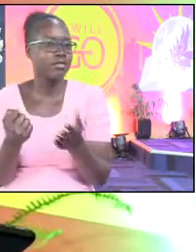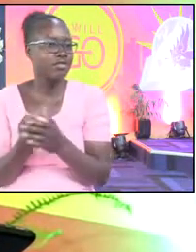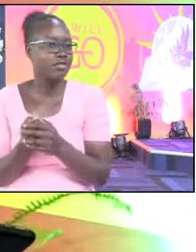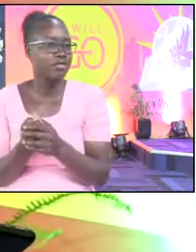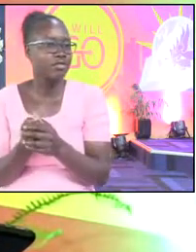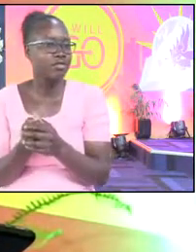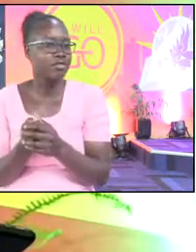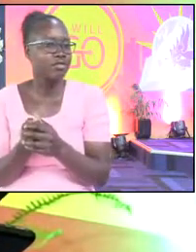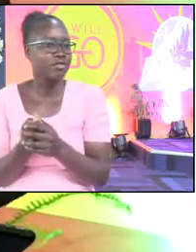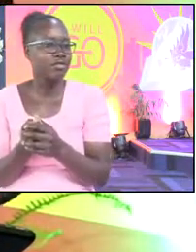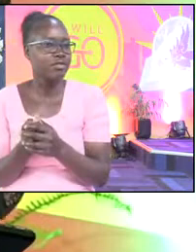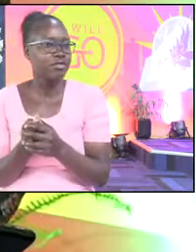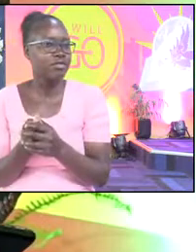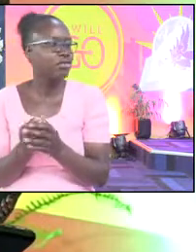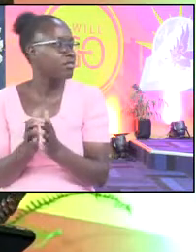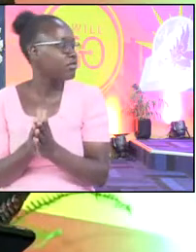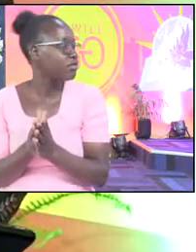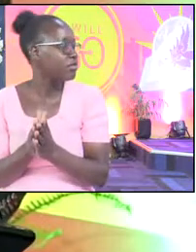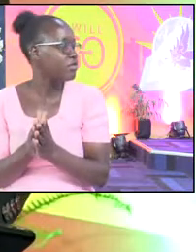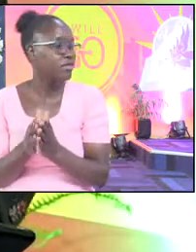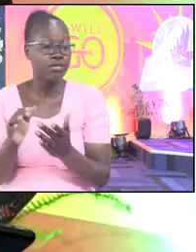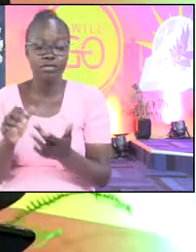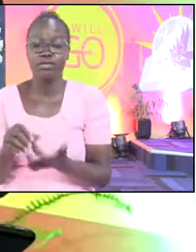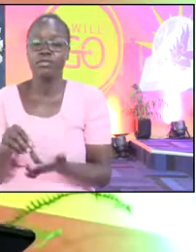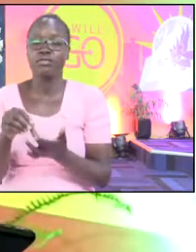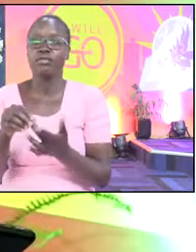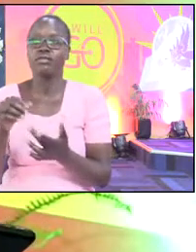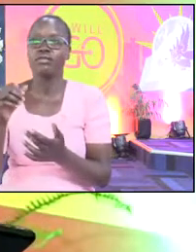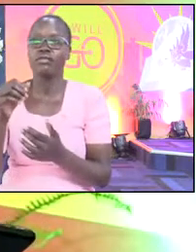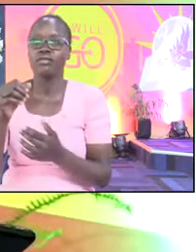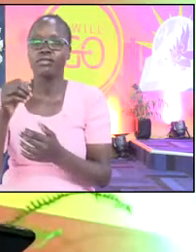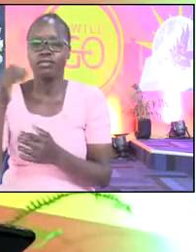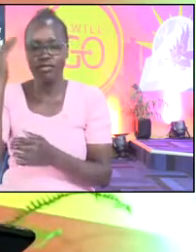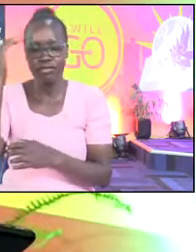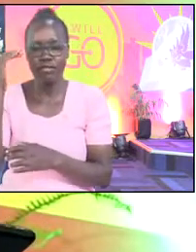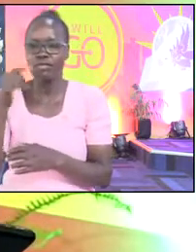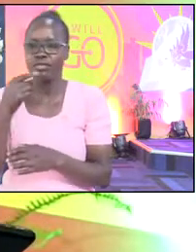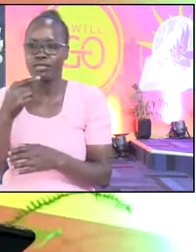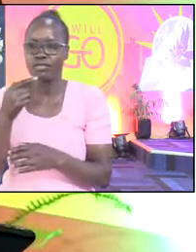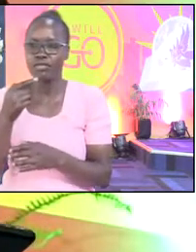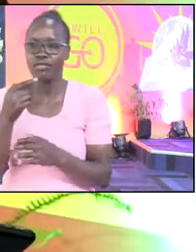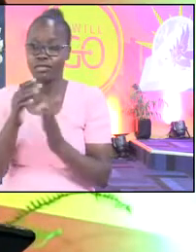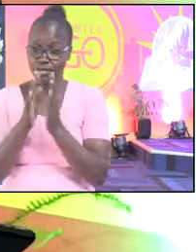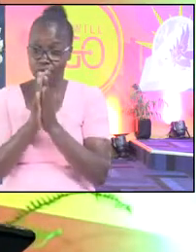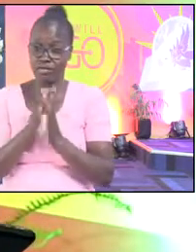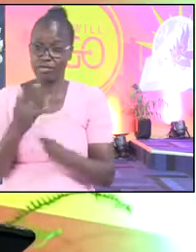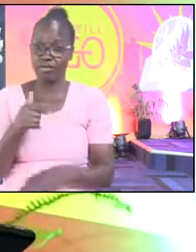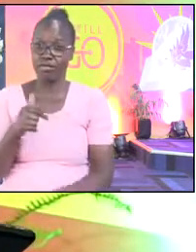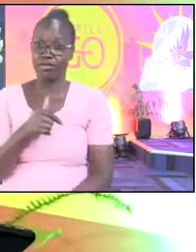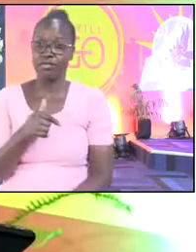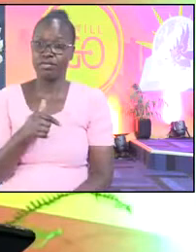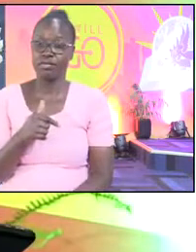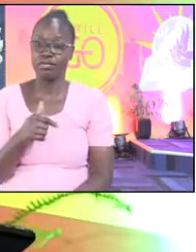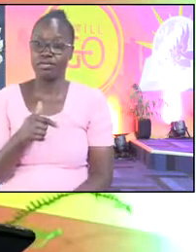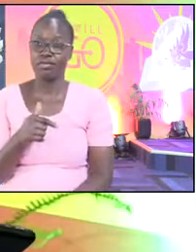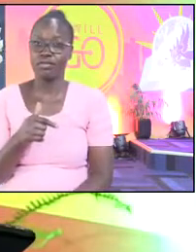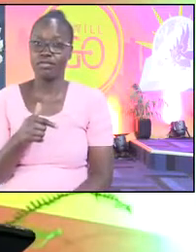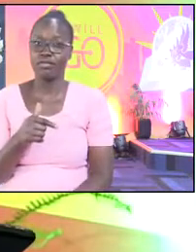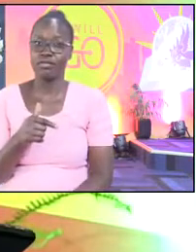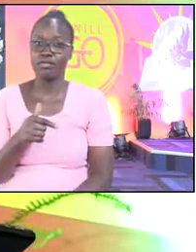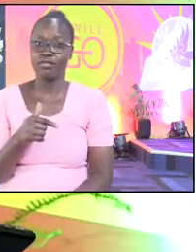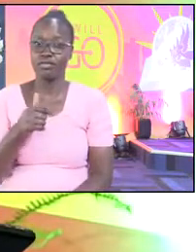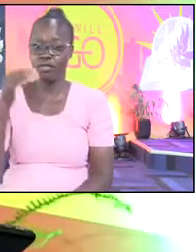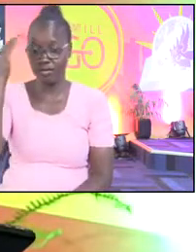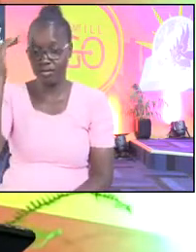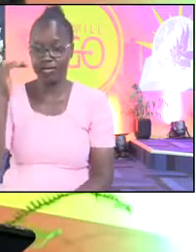Amen, amen. Our head elder especially says that she's praying for us. Yes, our head elder is a